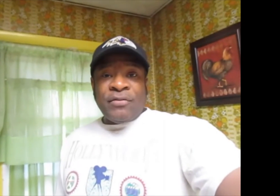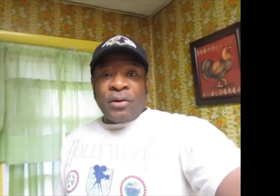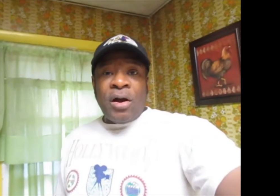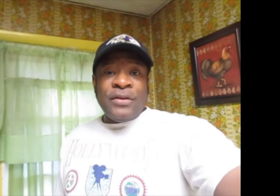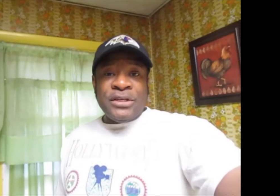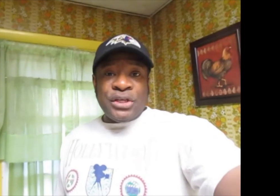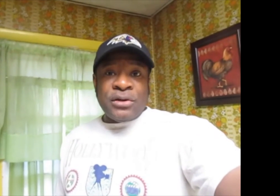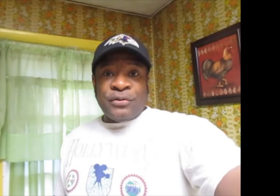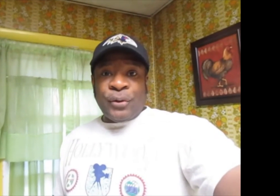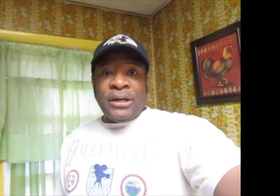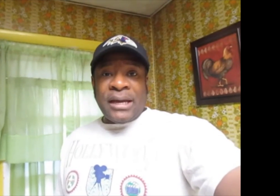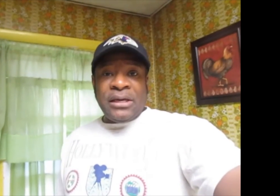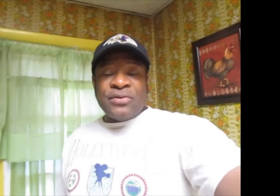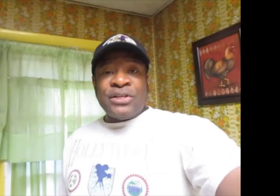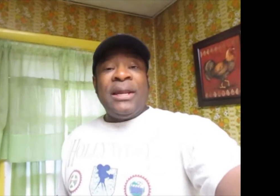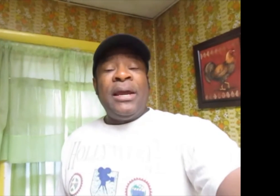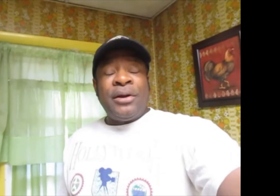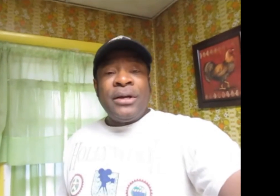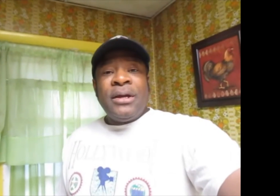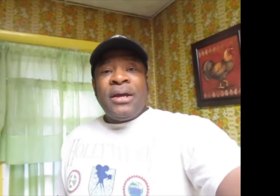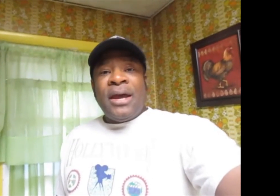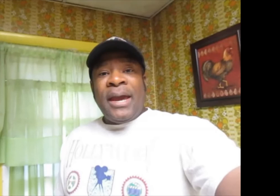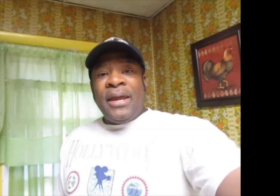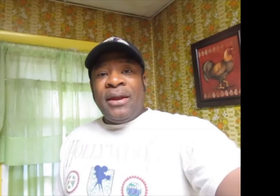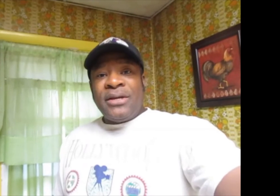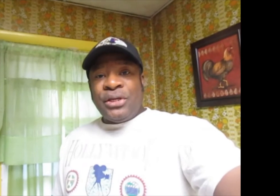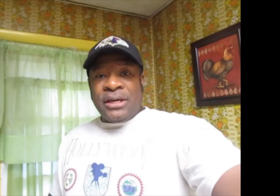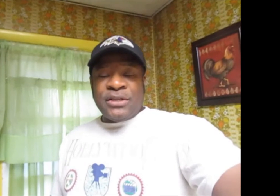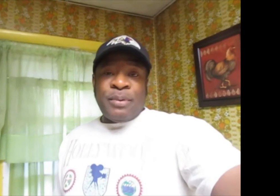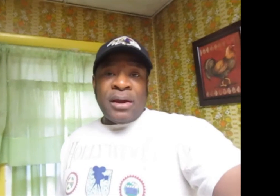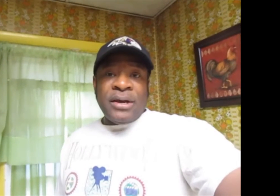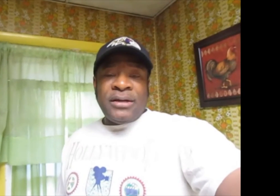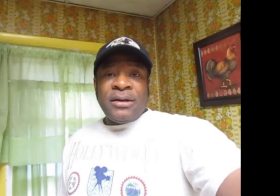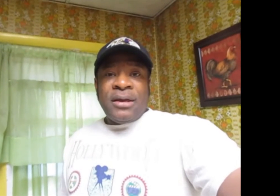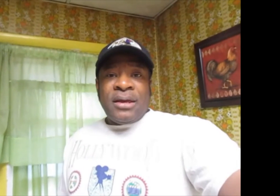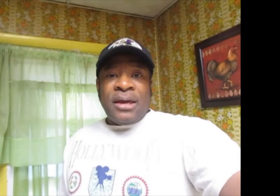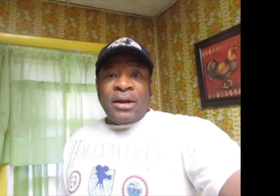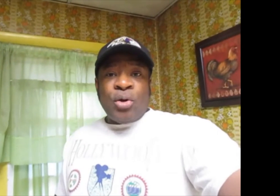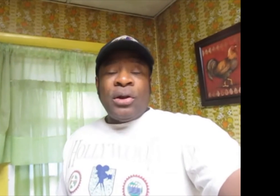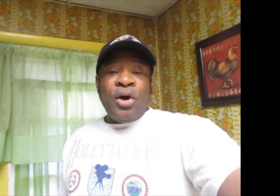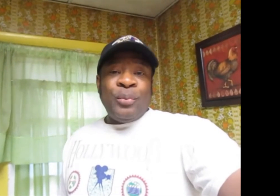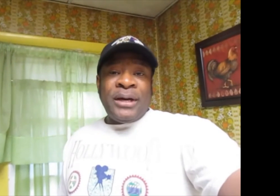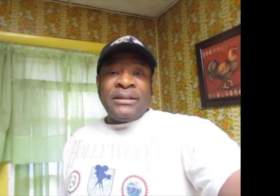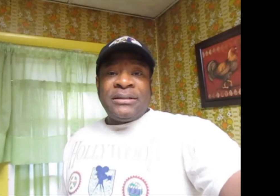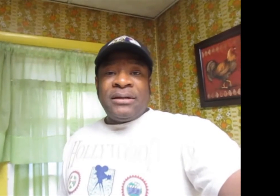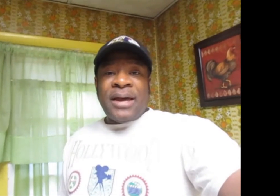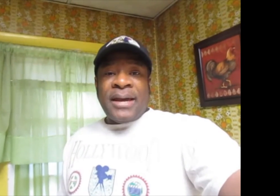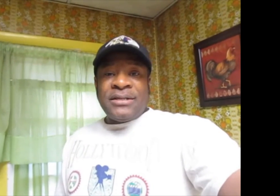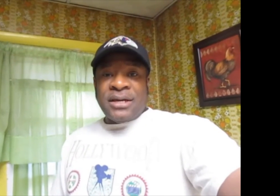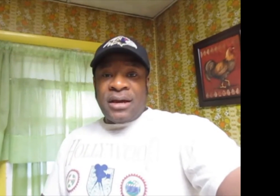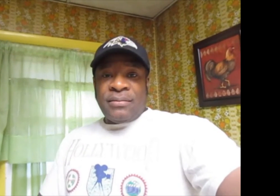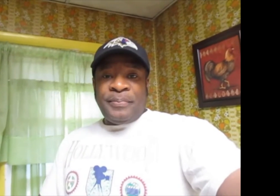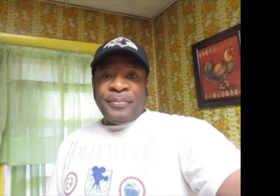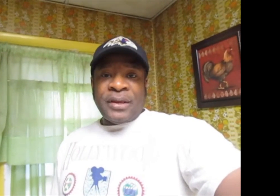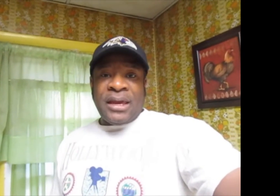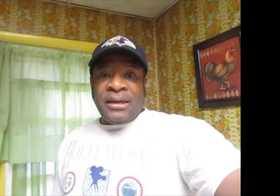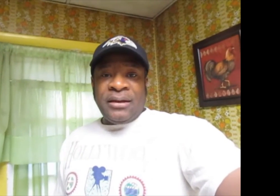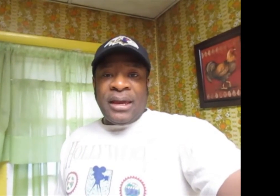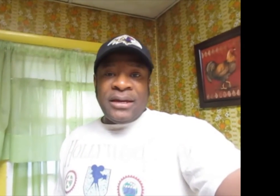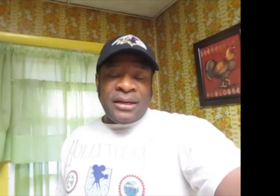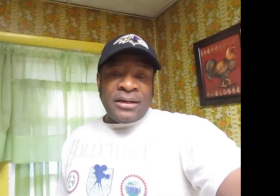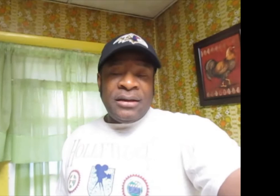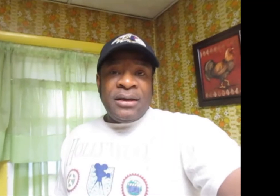apology after all these years, 49 years later. And she is buried in Oklahoma at